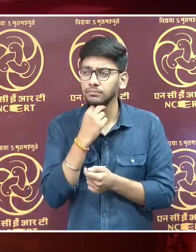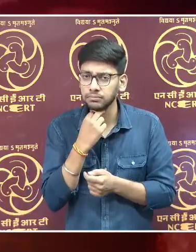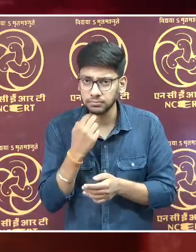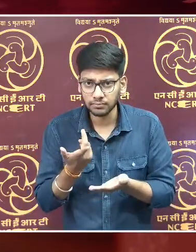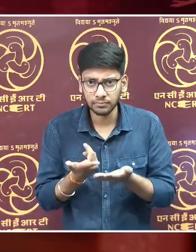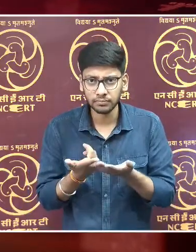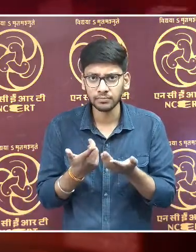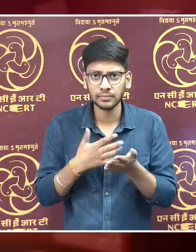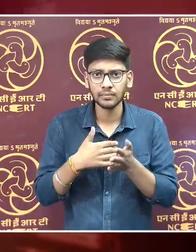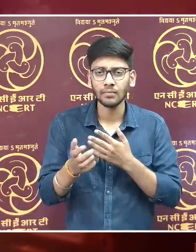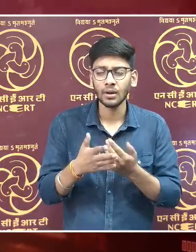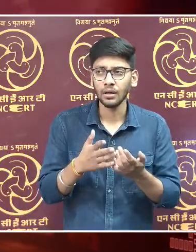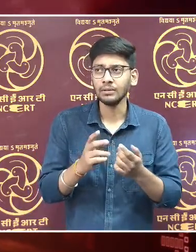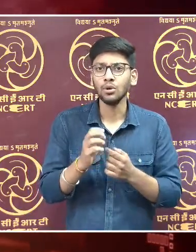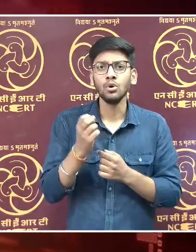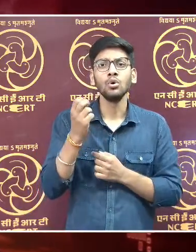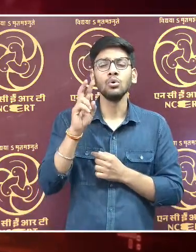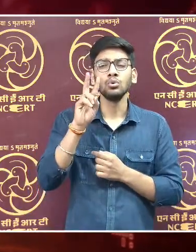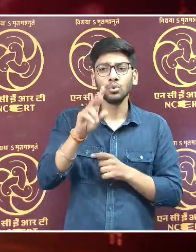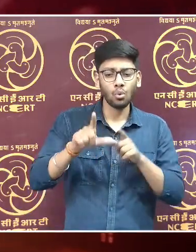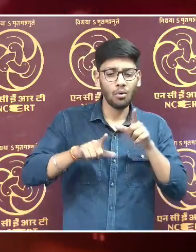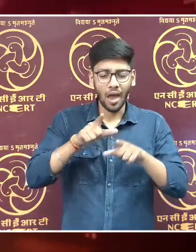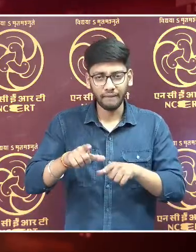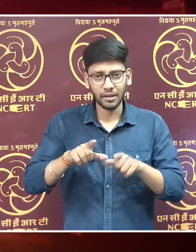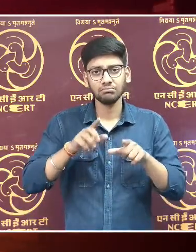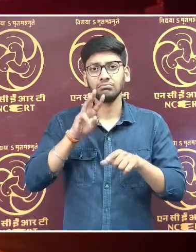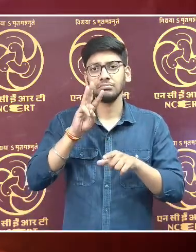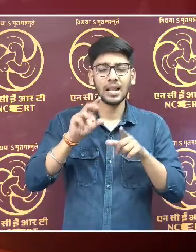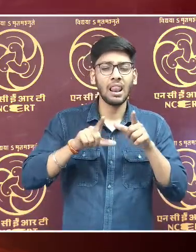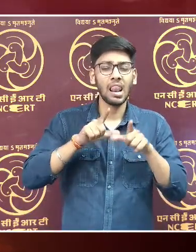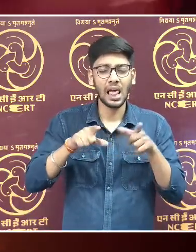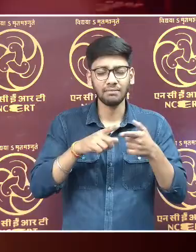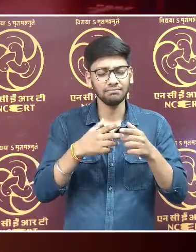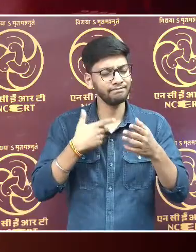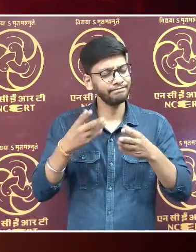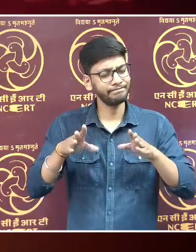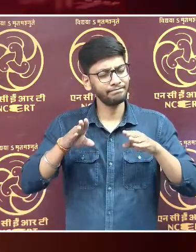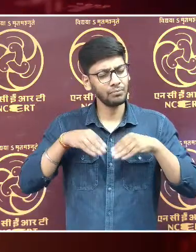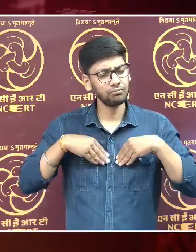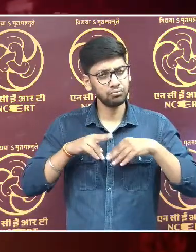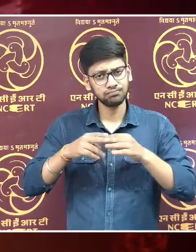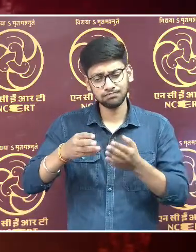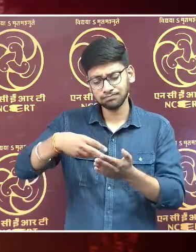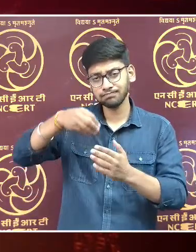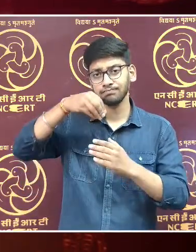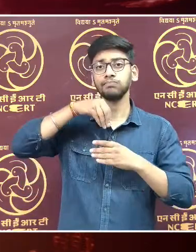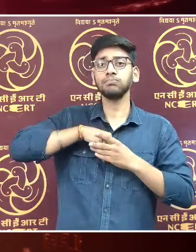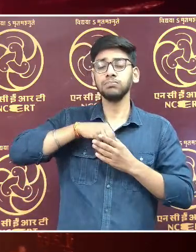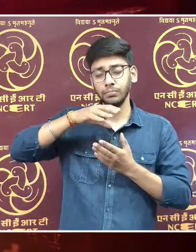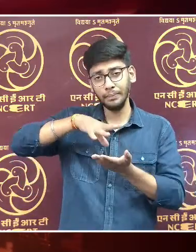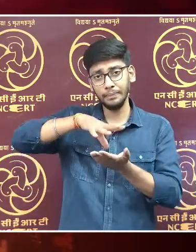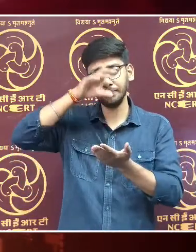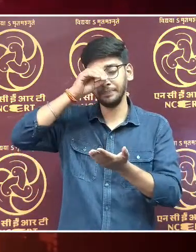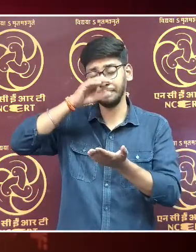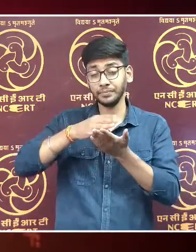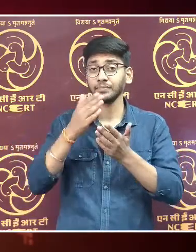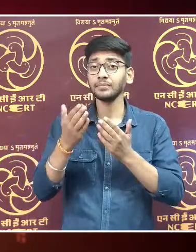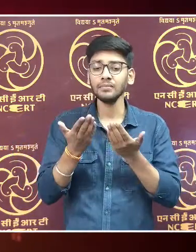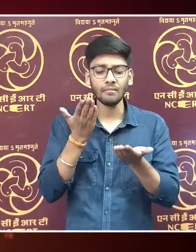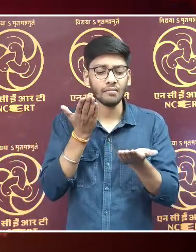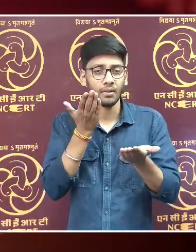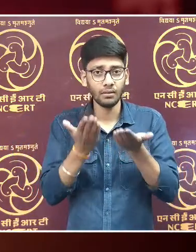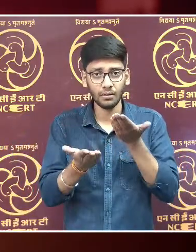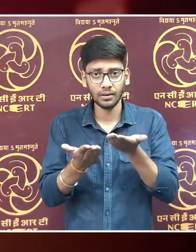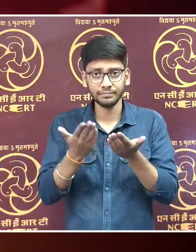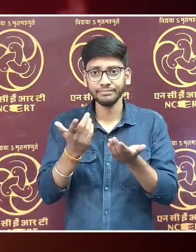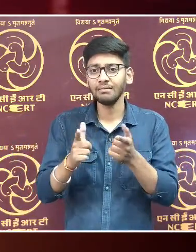teach them even 2 languages, 3 languages, 4 languages, the child will be able to grasp it at the fast, compared to those who want to